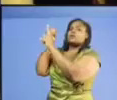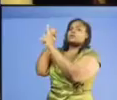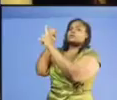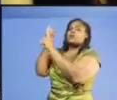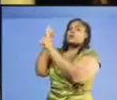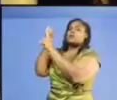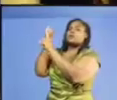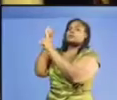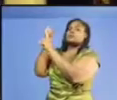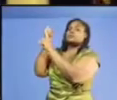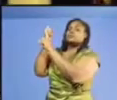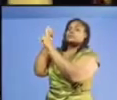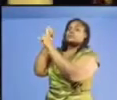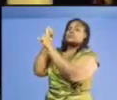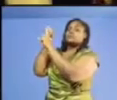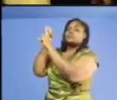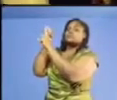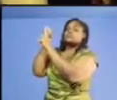inheritance.